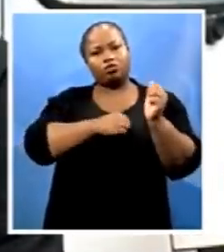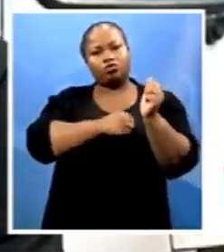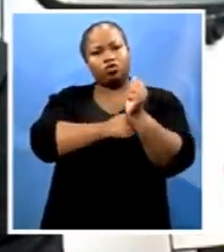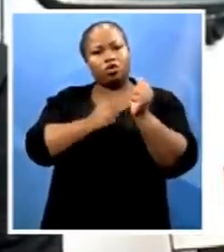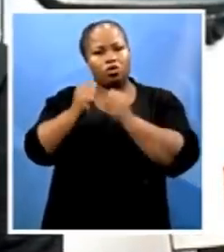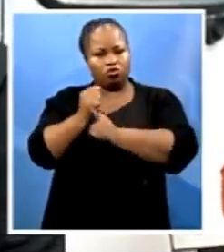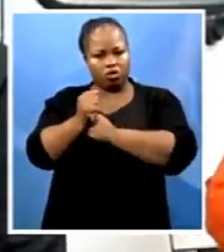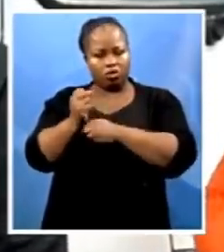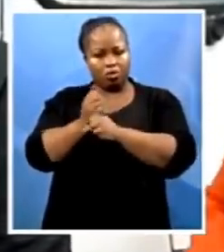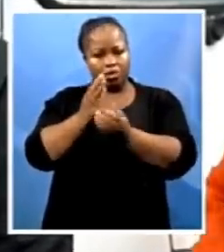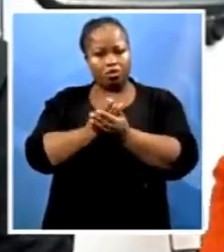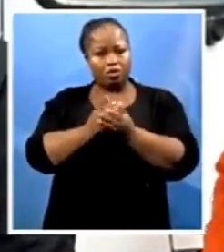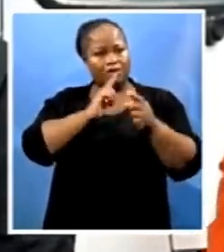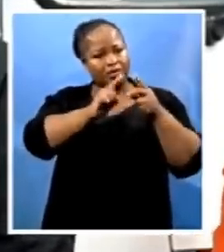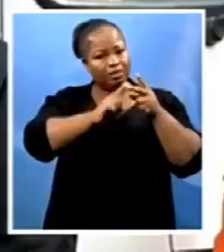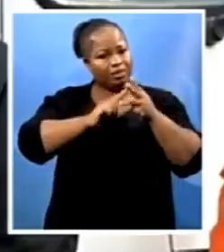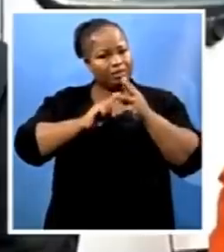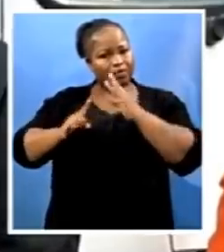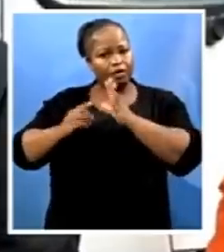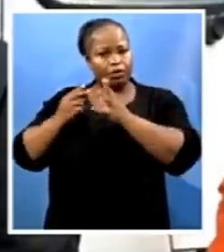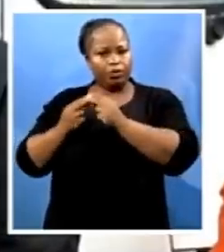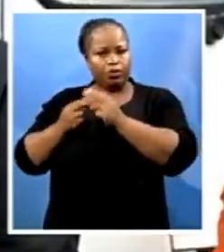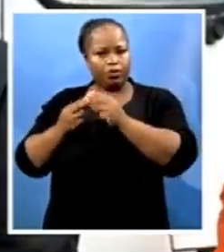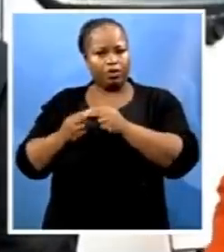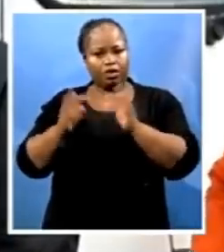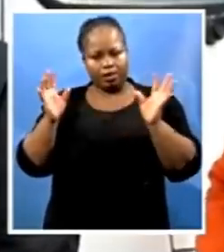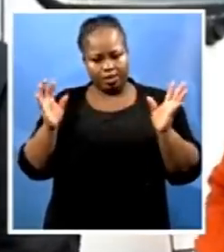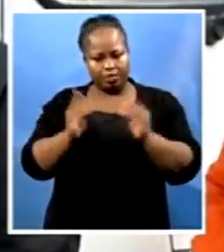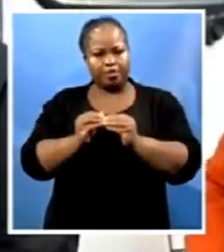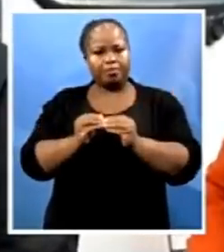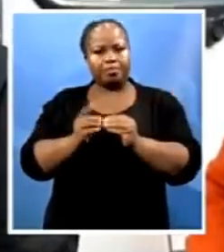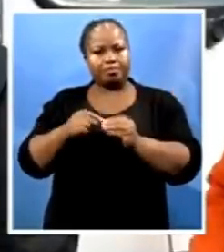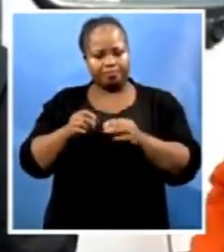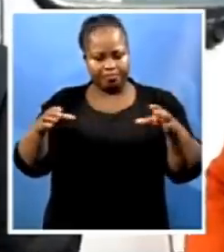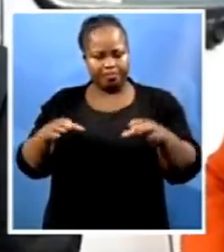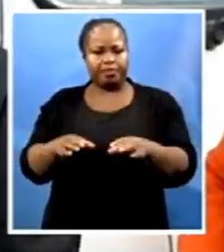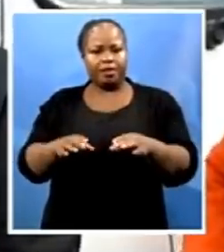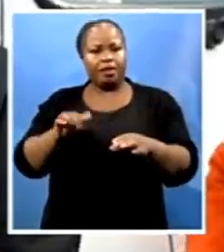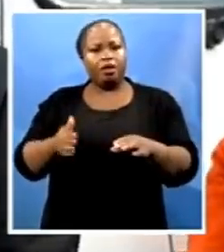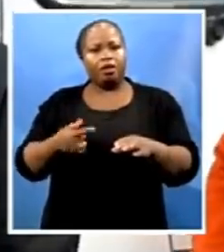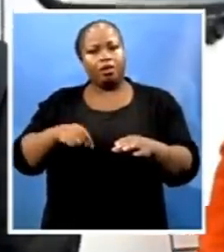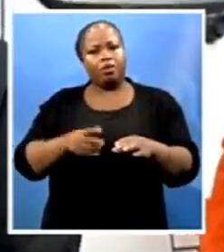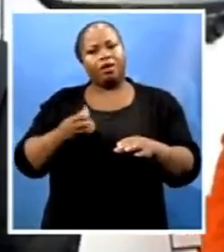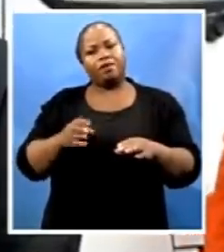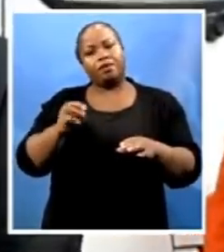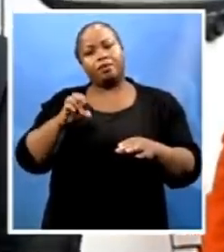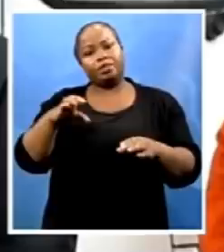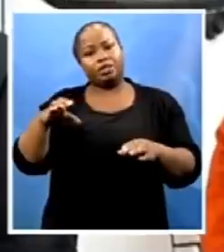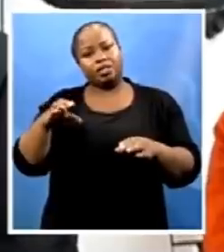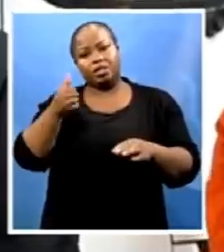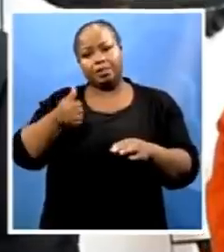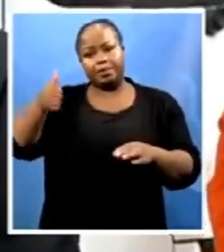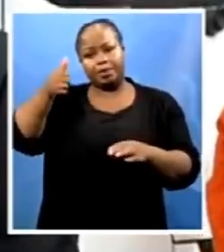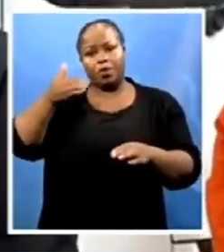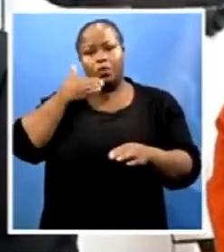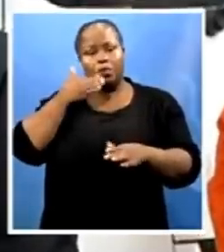province are consolidated. And then we've got our MEC champions who work with the district command structures, who are